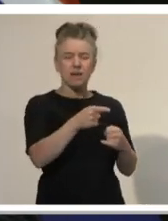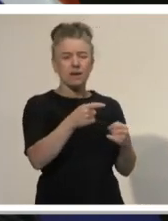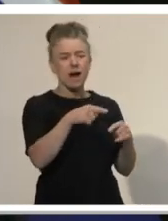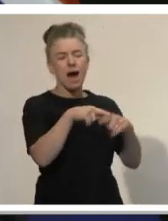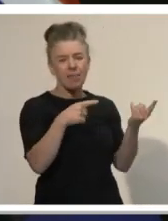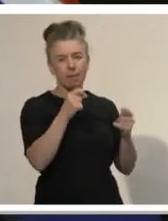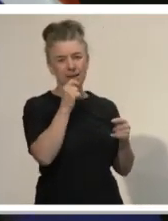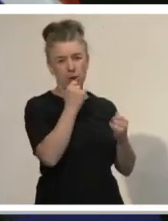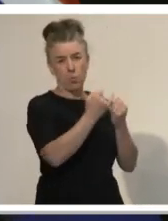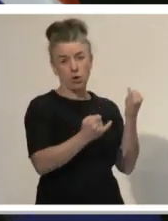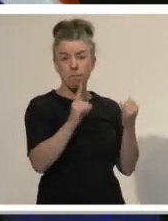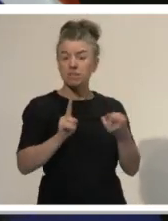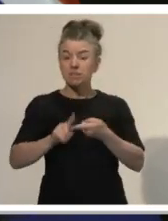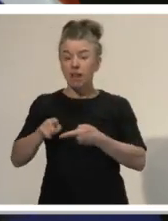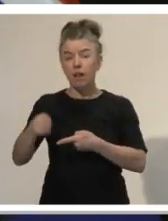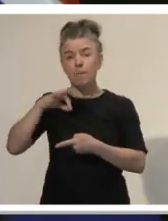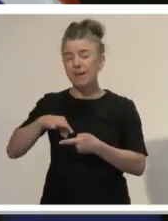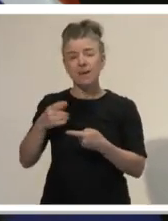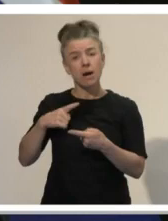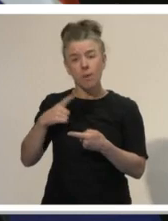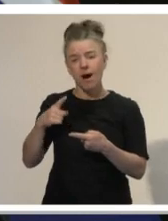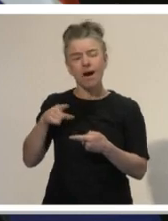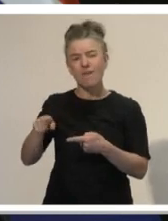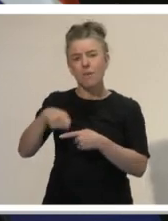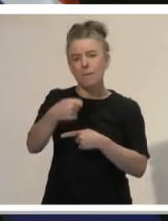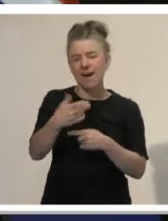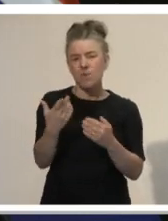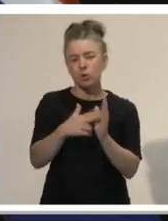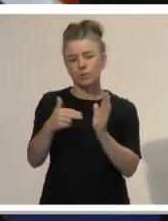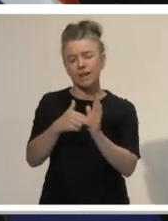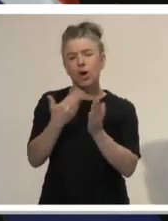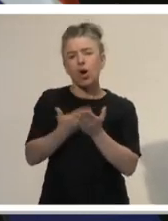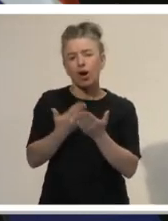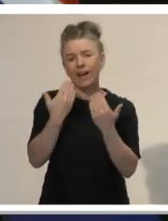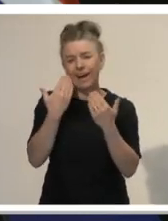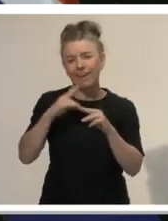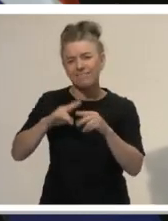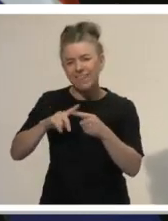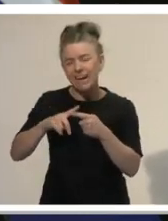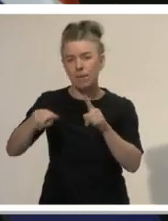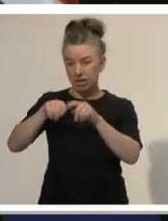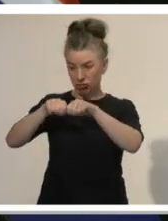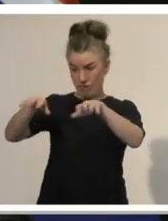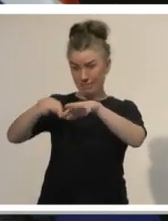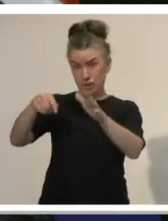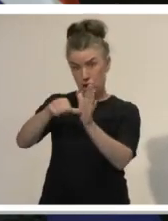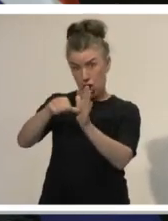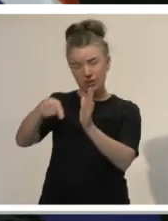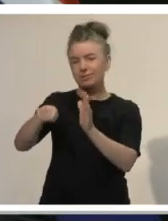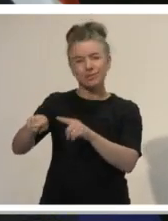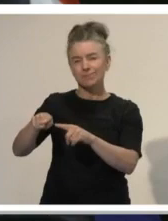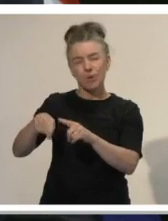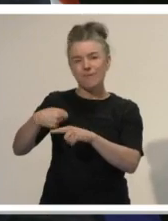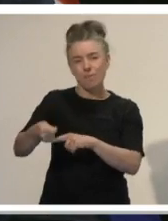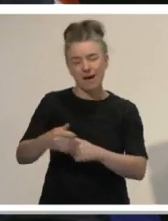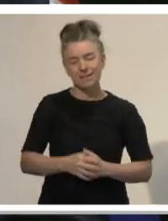of transmission costs and Māori Television could see savings from New Zealand on-air contributions. Officials are finalising the details